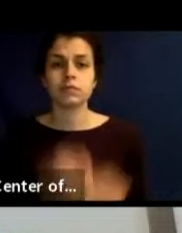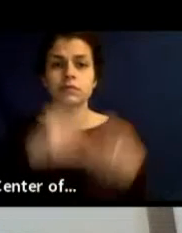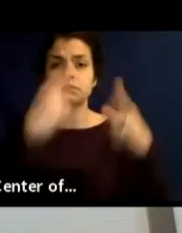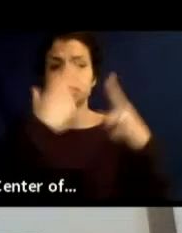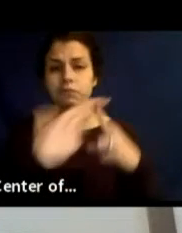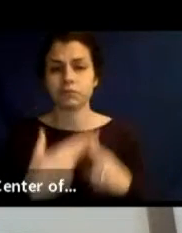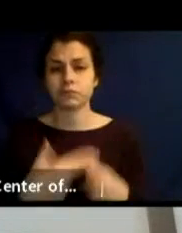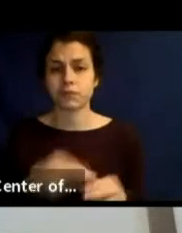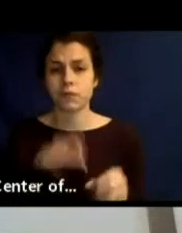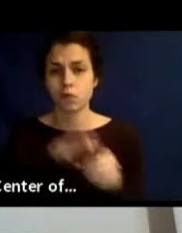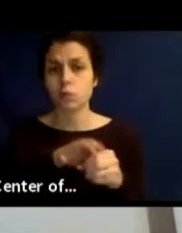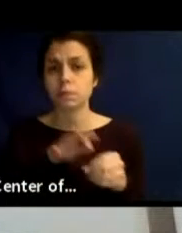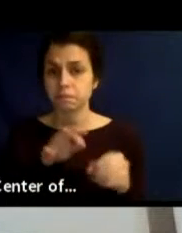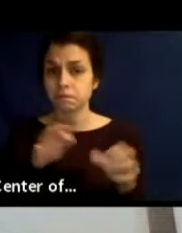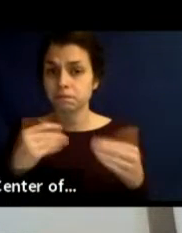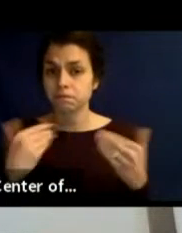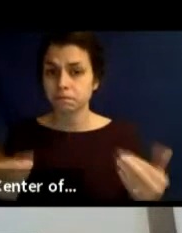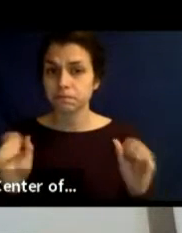this.